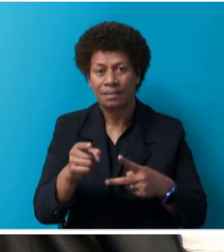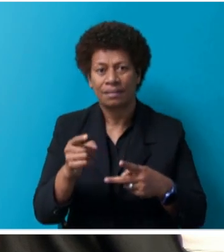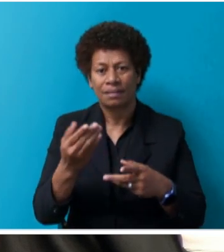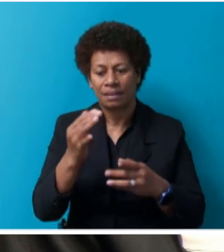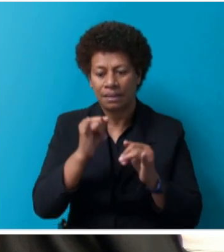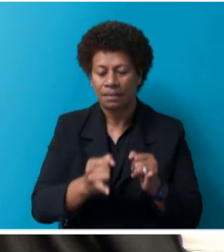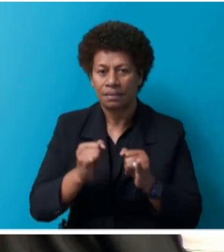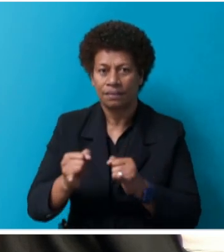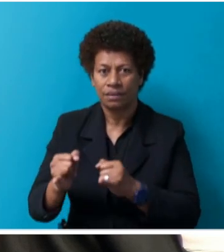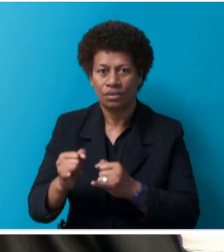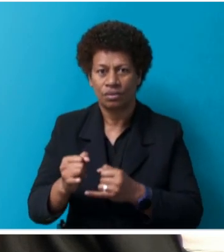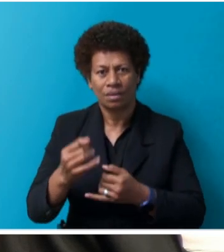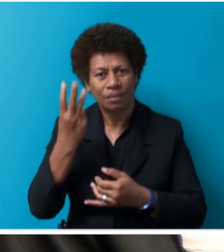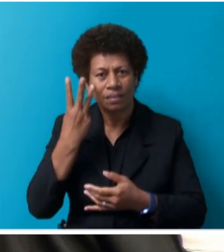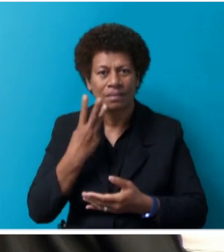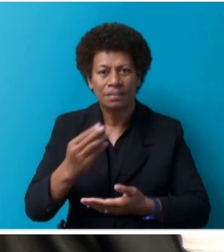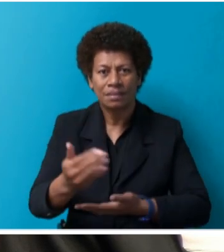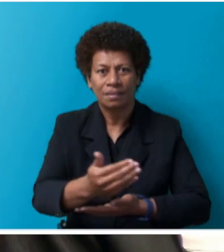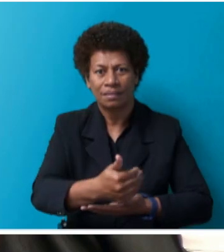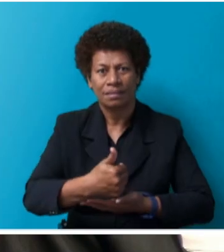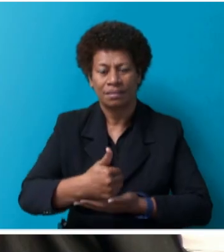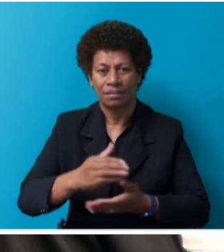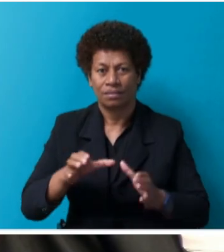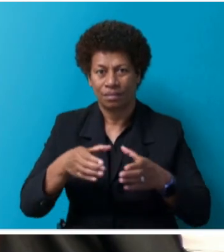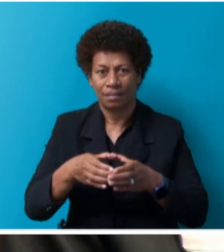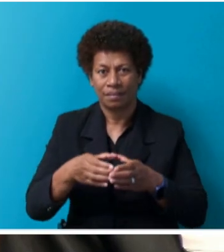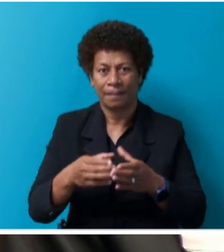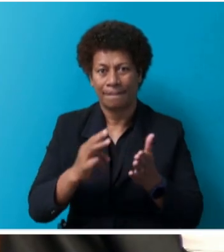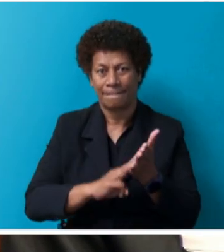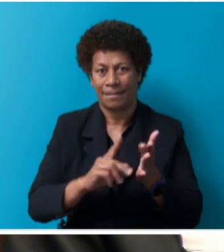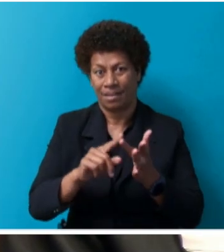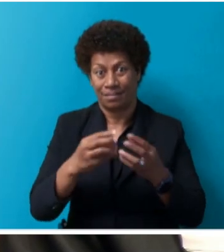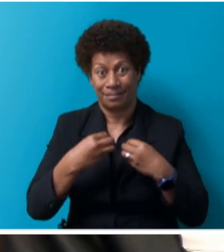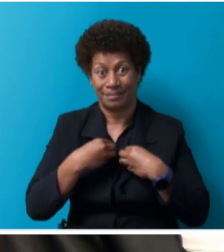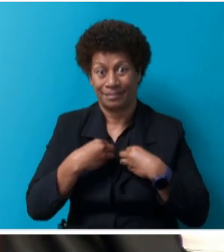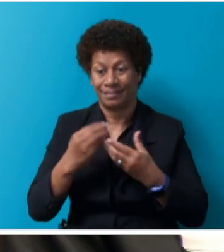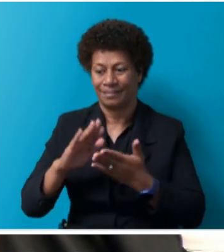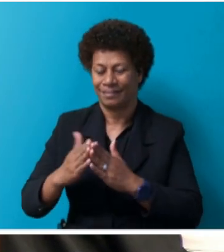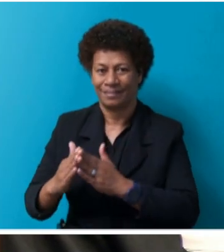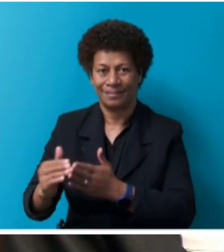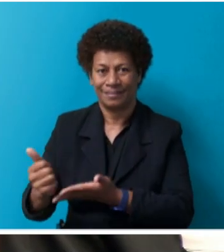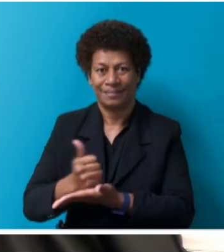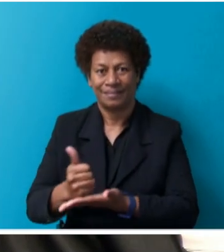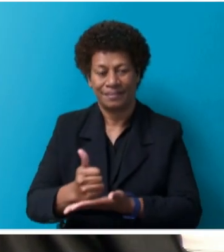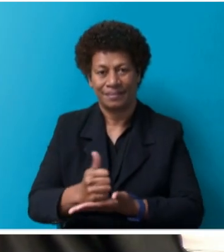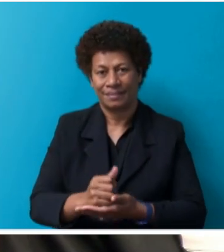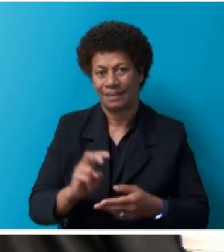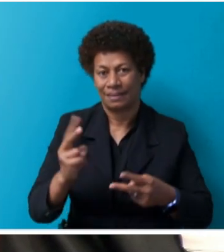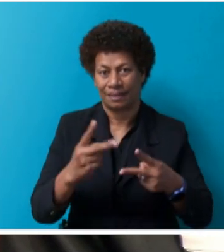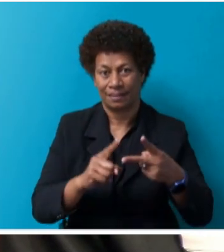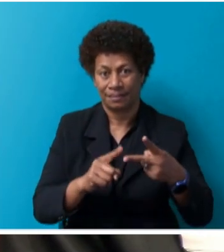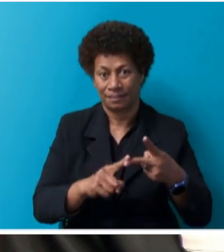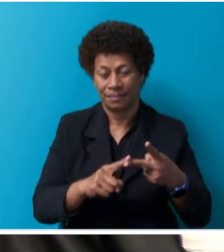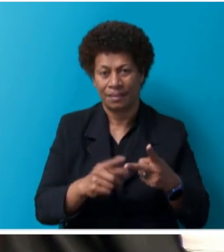and collective women's economic empowerment, including micro-level initiatives and community actions. Second, it